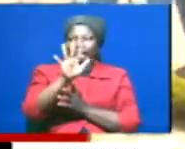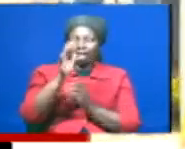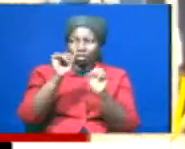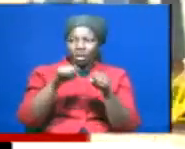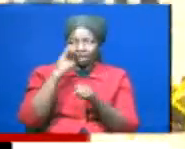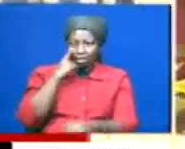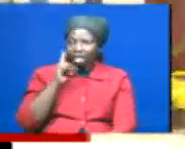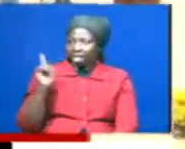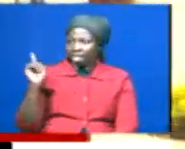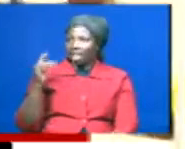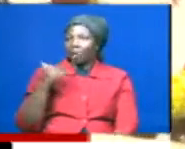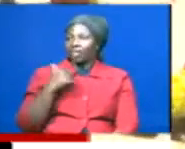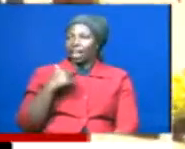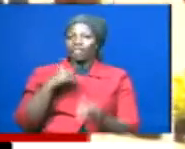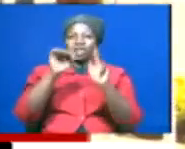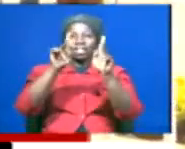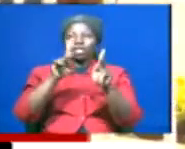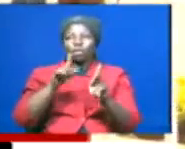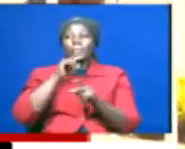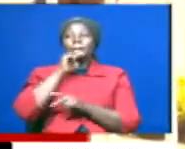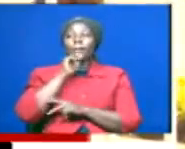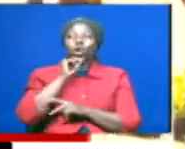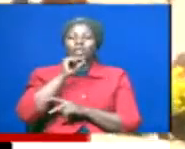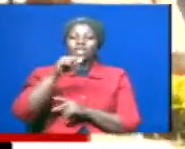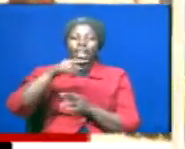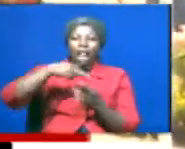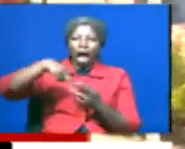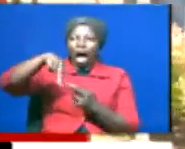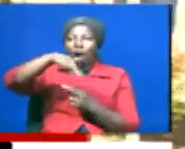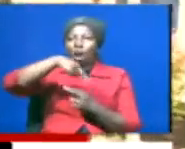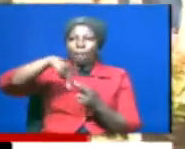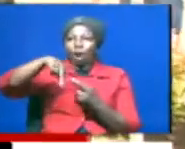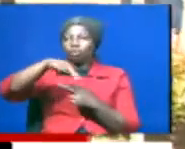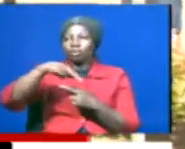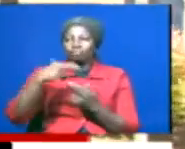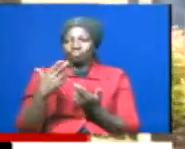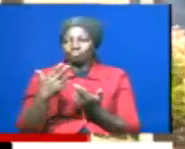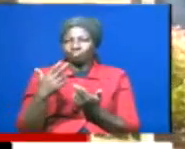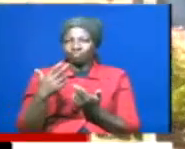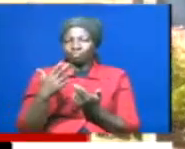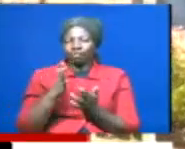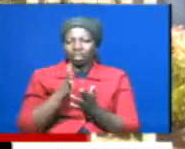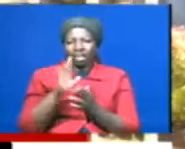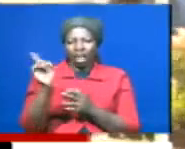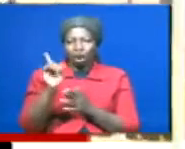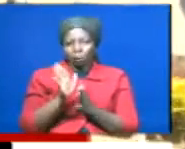is a roundabout. That is Kisumu Boys roundabout. That is the intersection point between Nairobi Road and, of